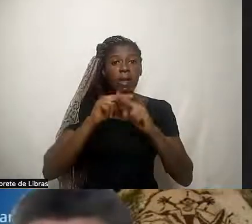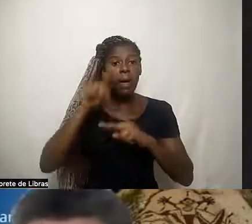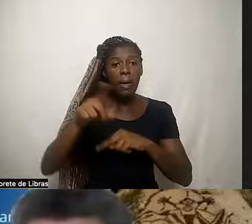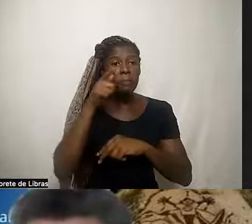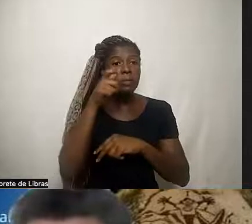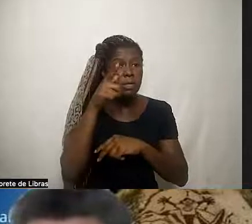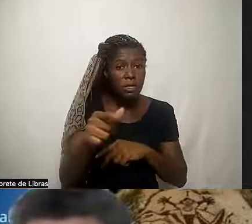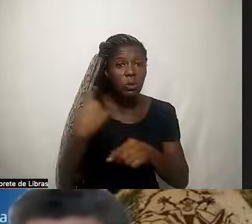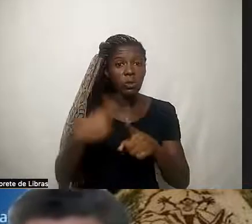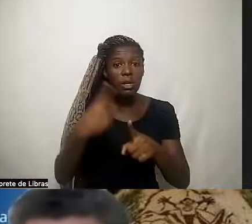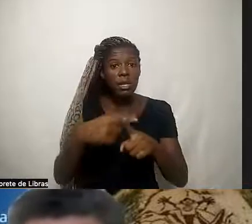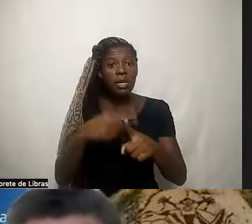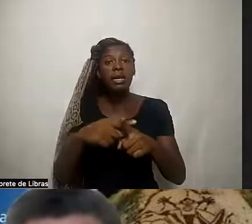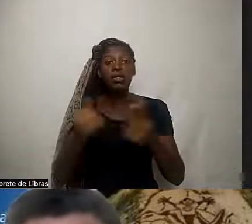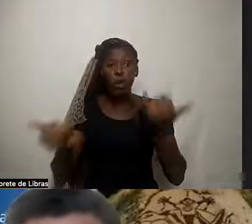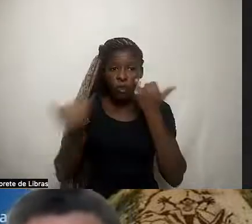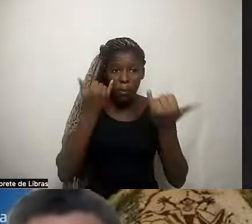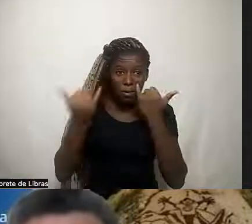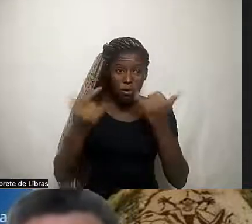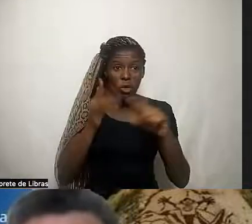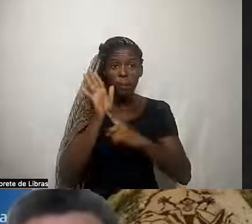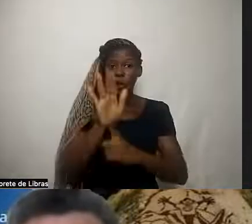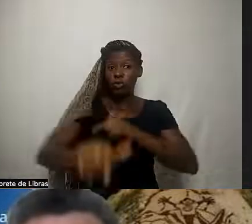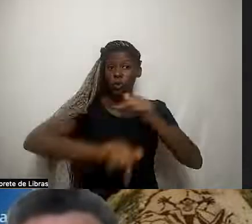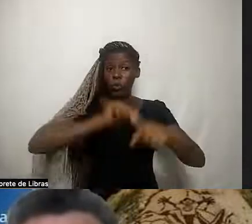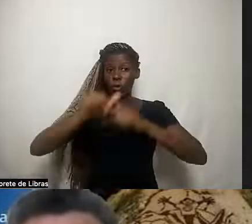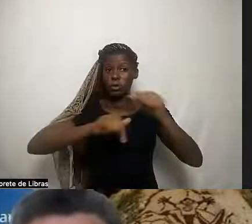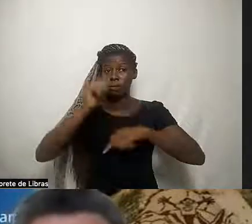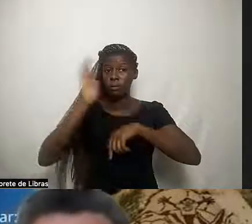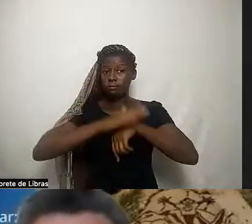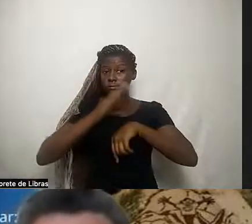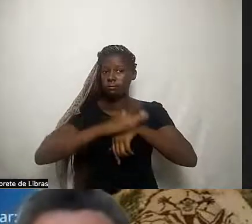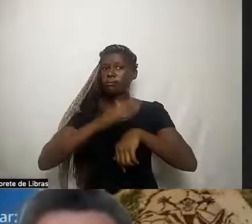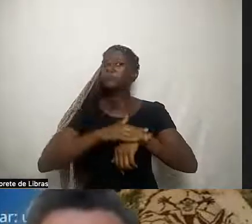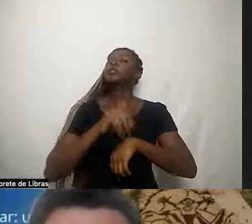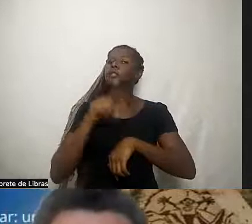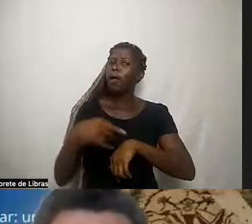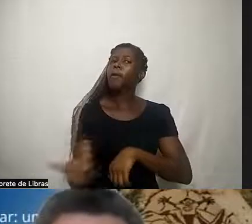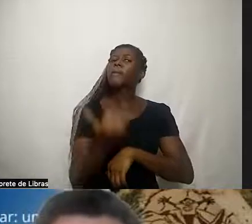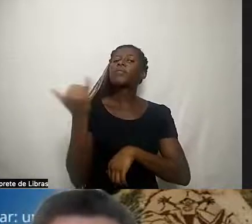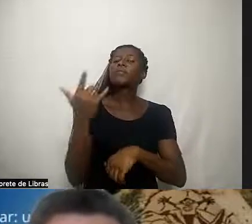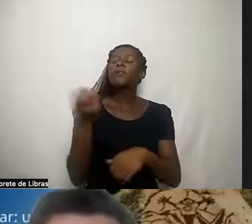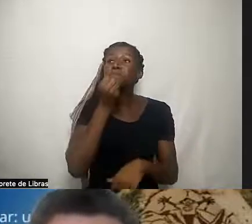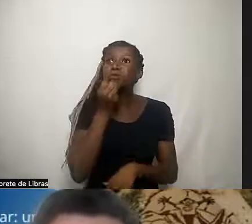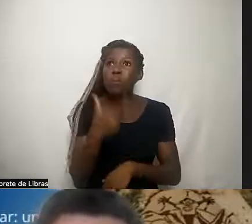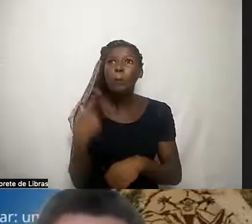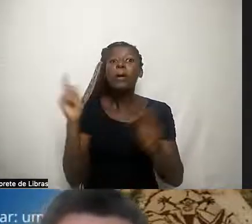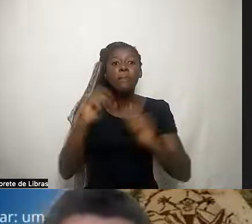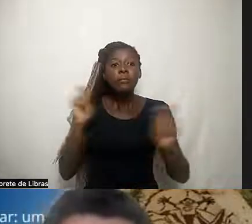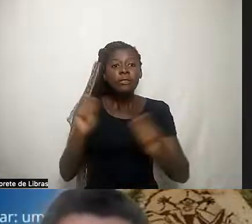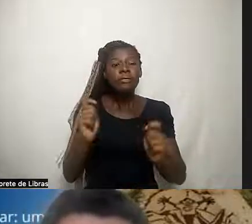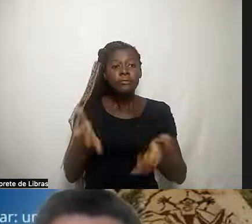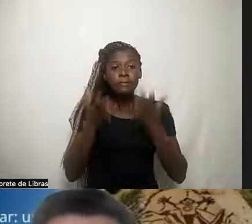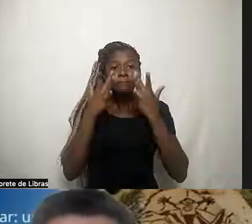That are the focus of the actions of our network. The applicability is